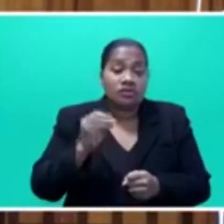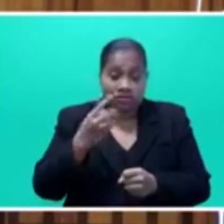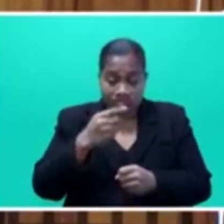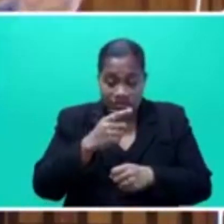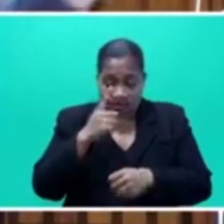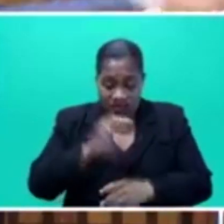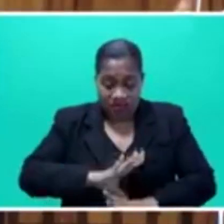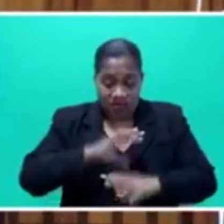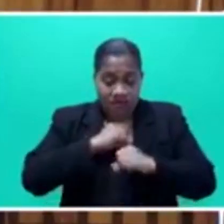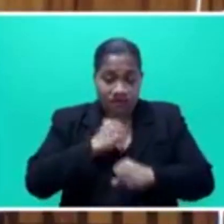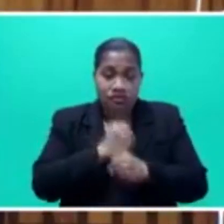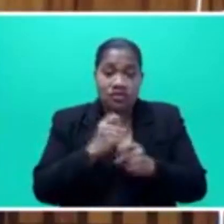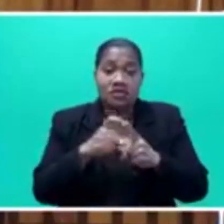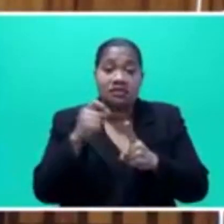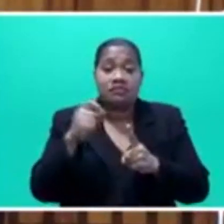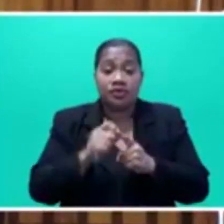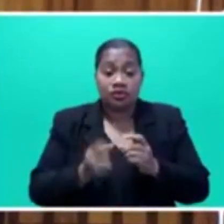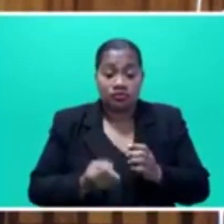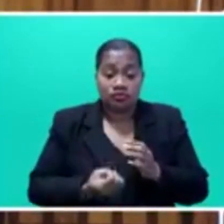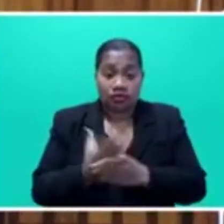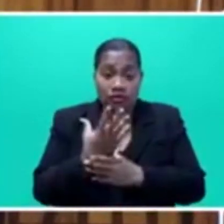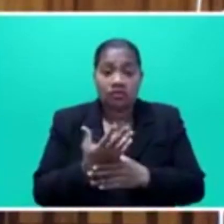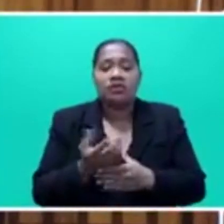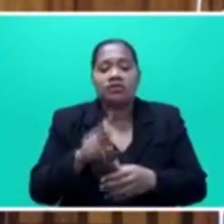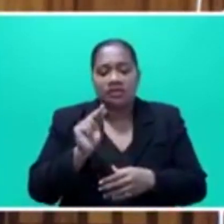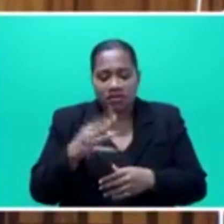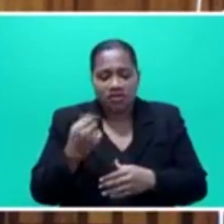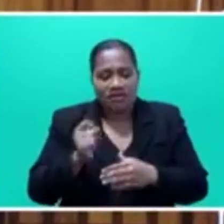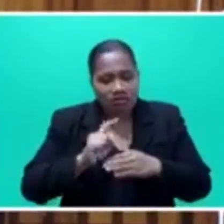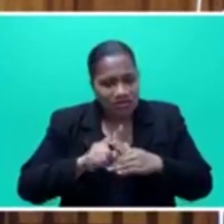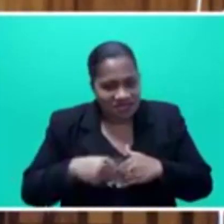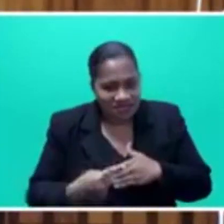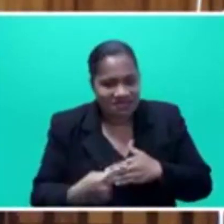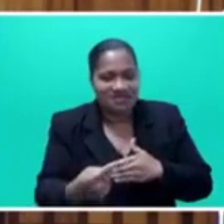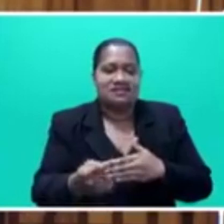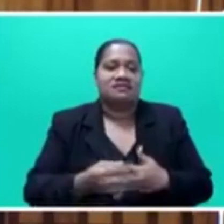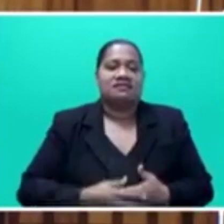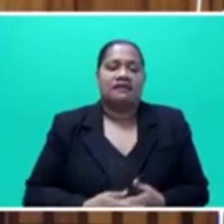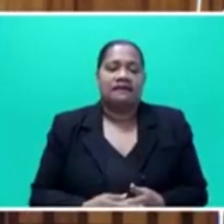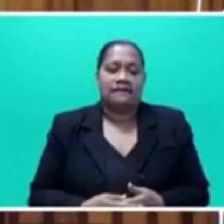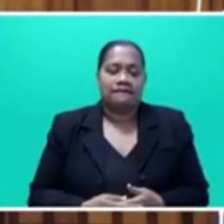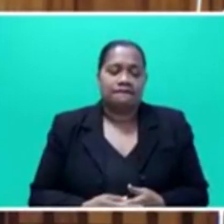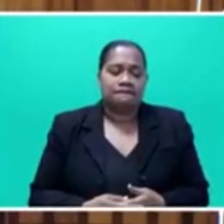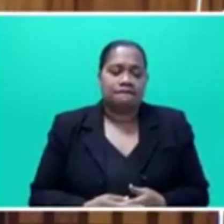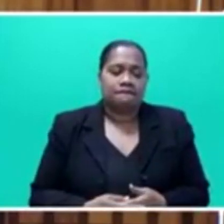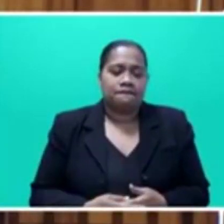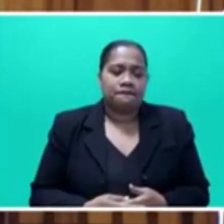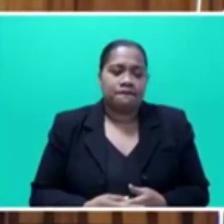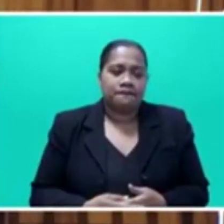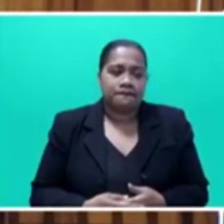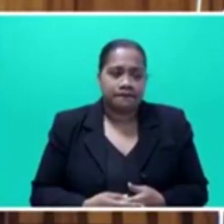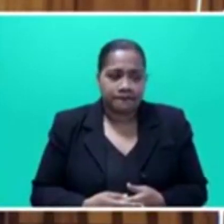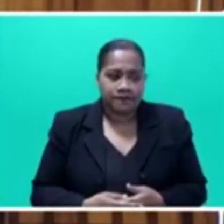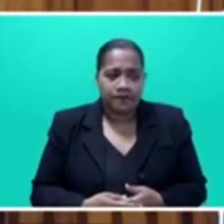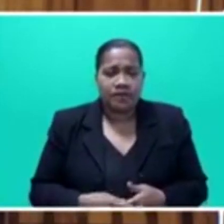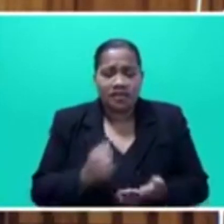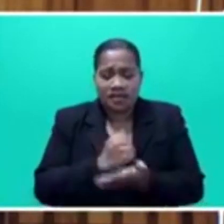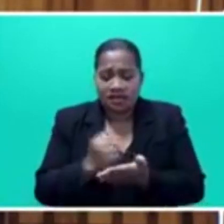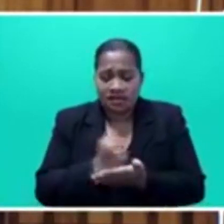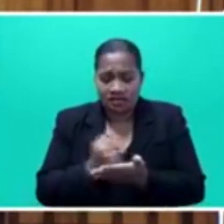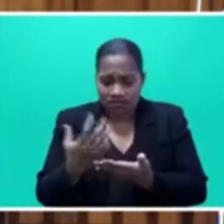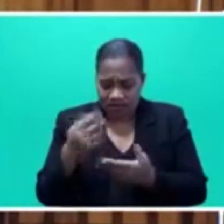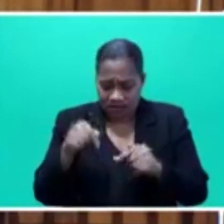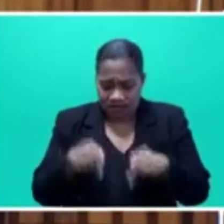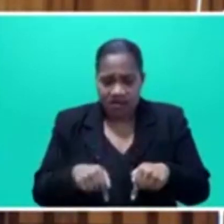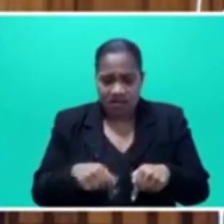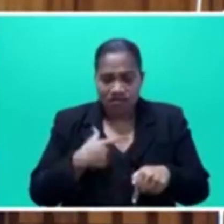growth, you need to have consistency, Mr. Speaker, sir. Mr. Speaker, sir, the number of statistics here, but in the interest of time, I'm not going to